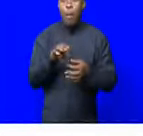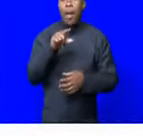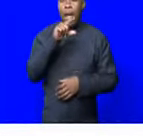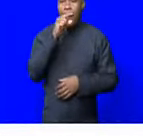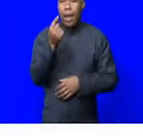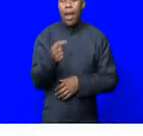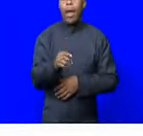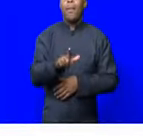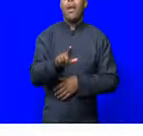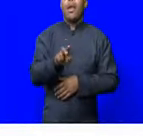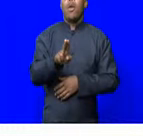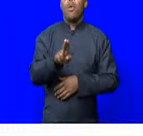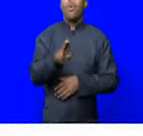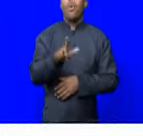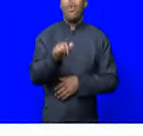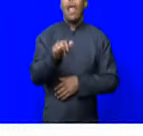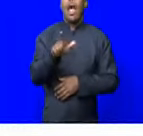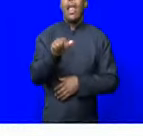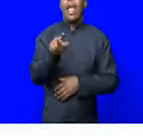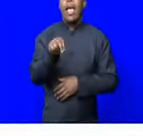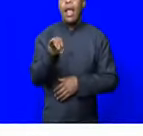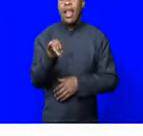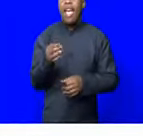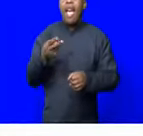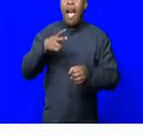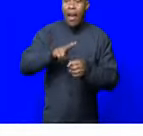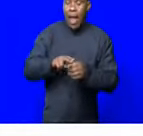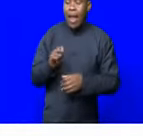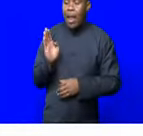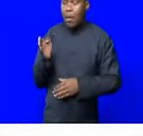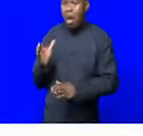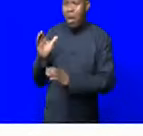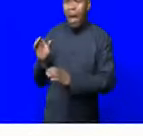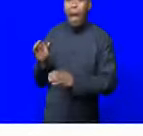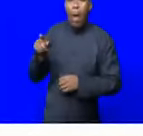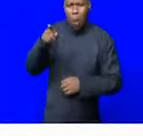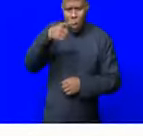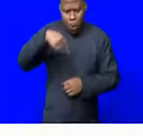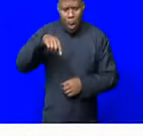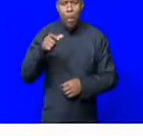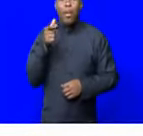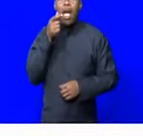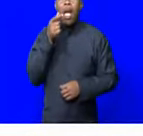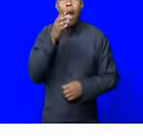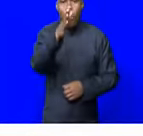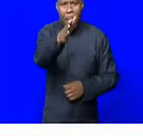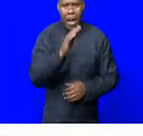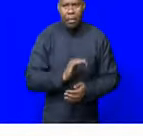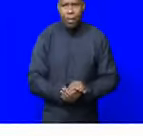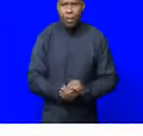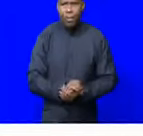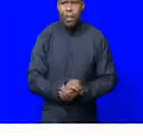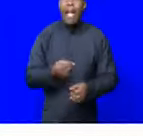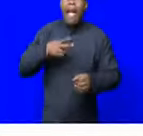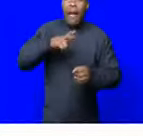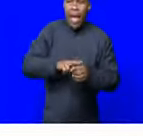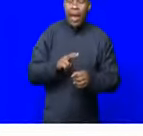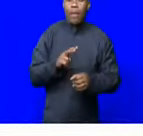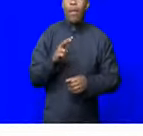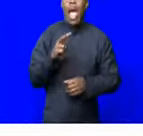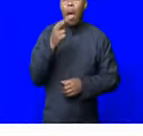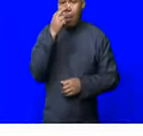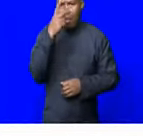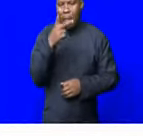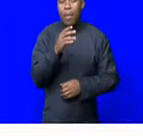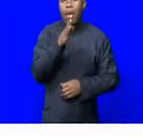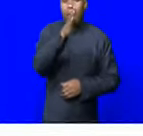reed cutting site, where they successfully cut the reed and returned back to their royal residence with it. Meanwhile, regiments